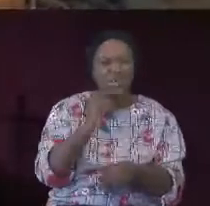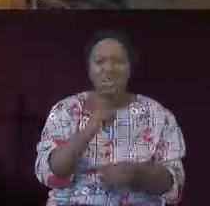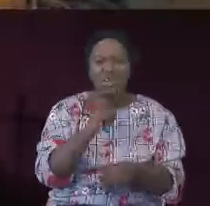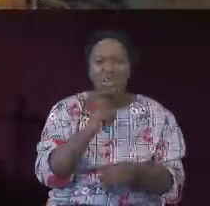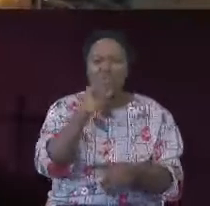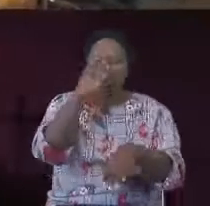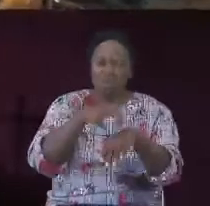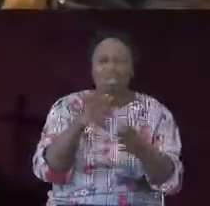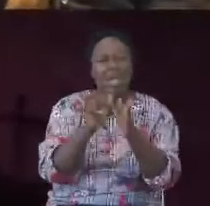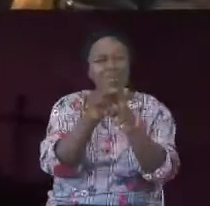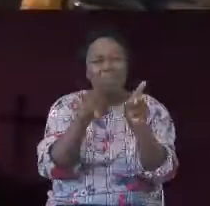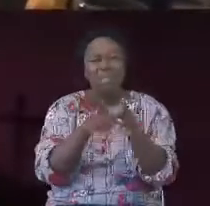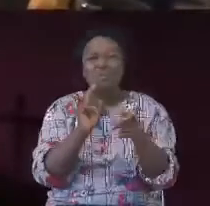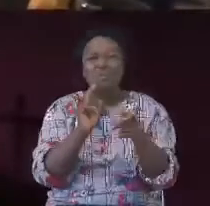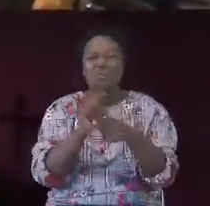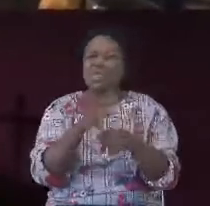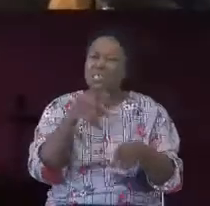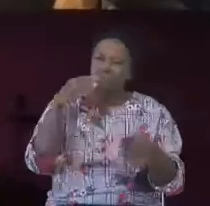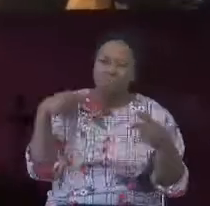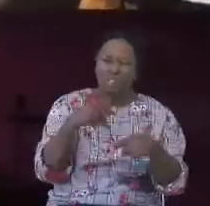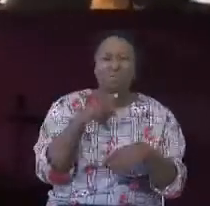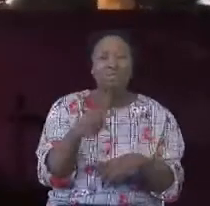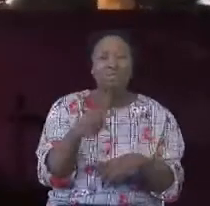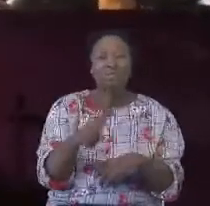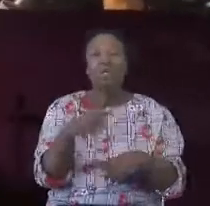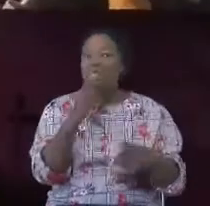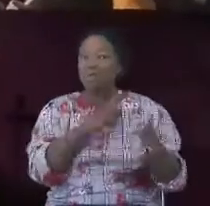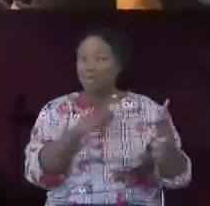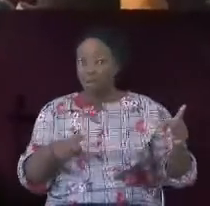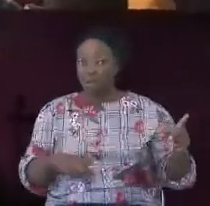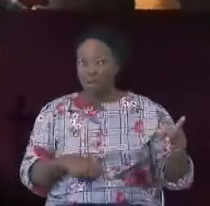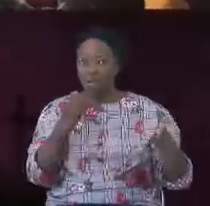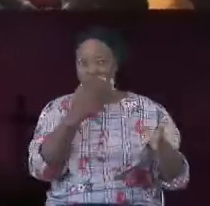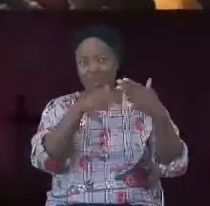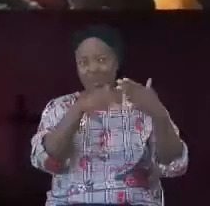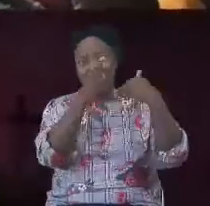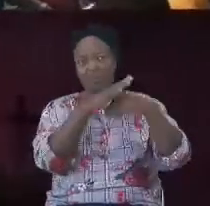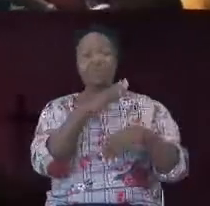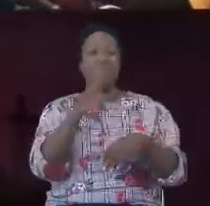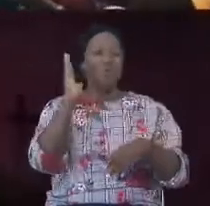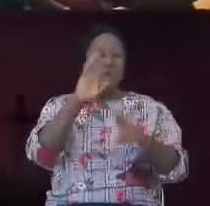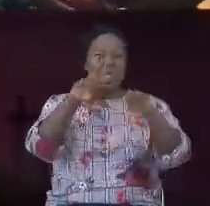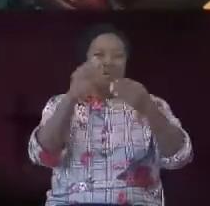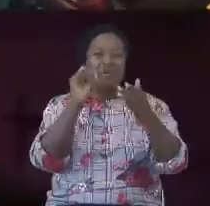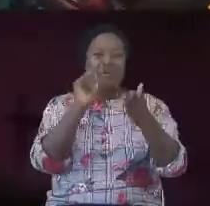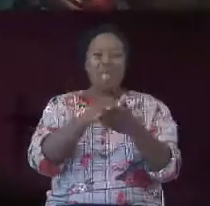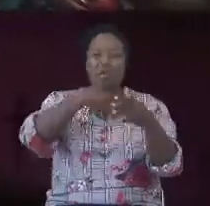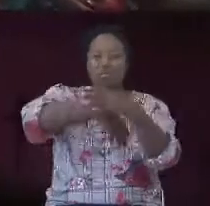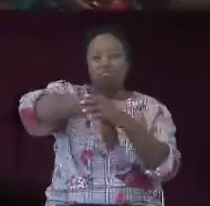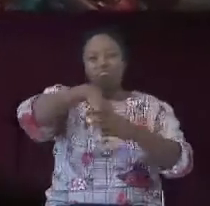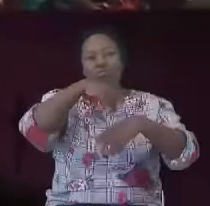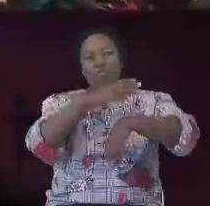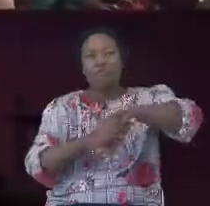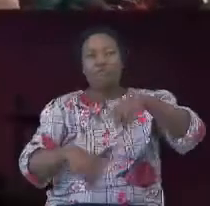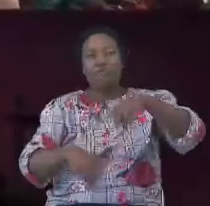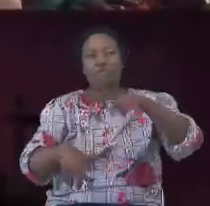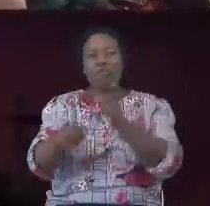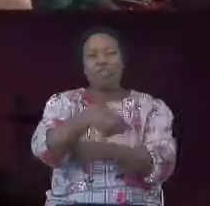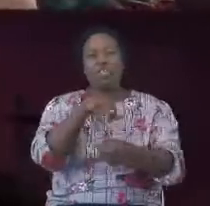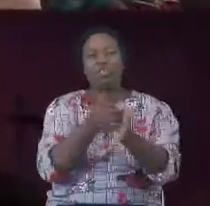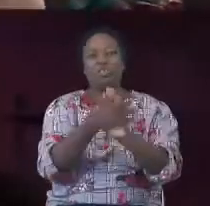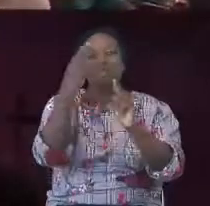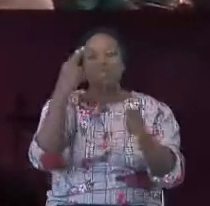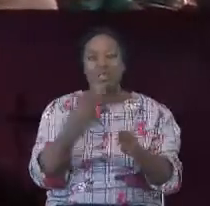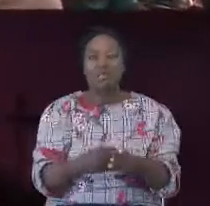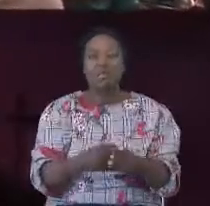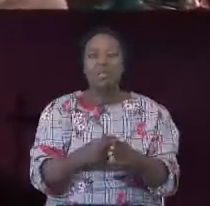not able to soothe you, they cannot touch that place where you are hurting, the Lord is